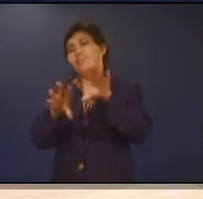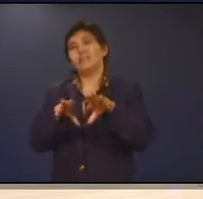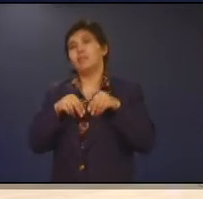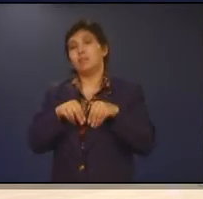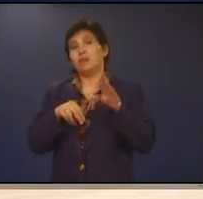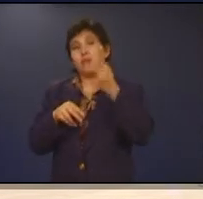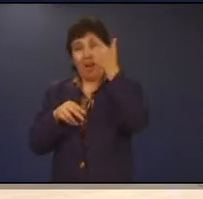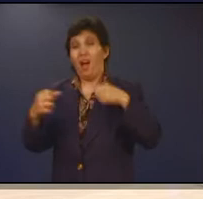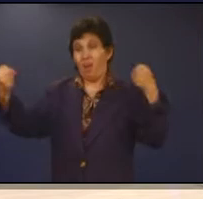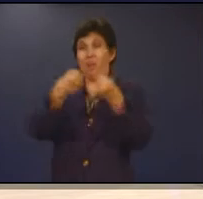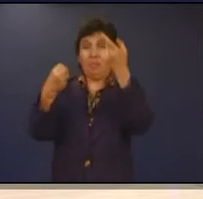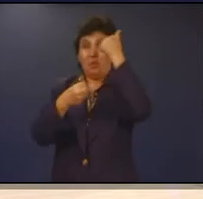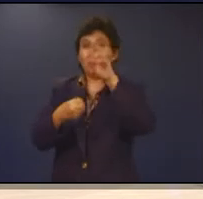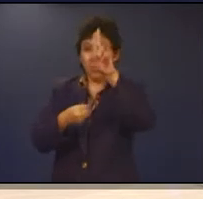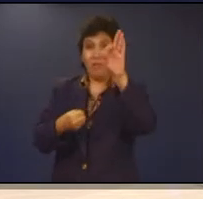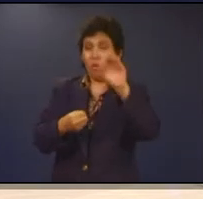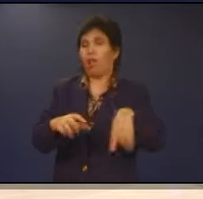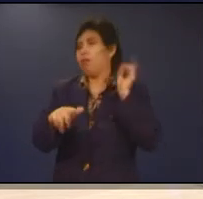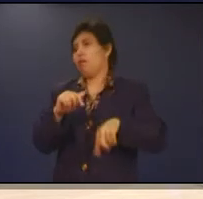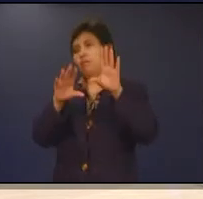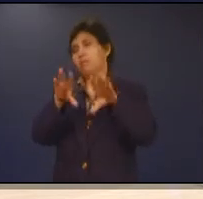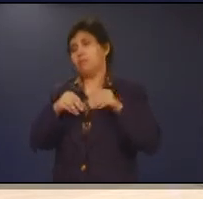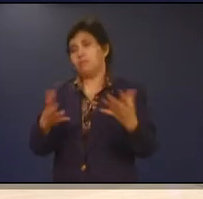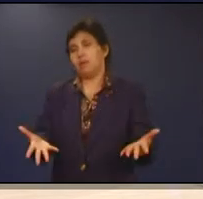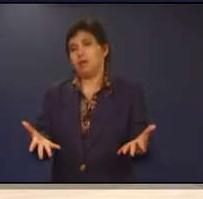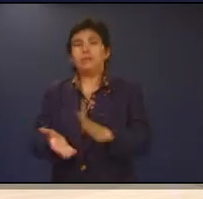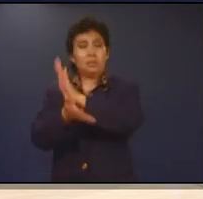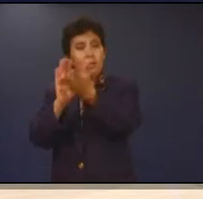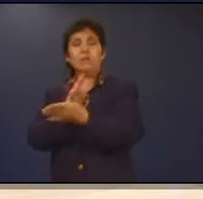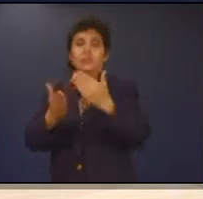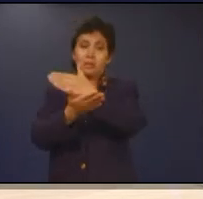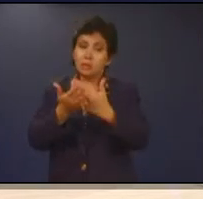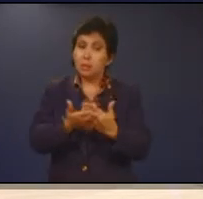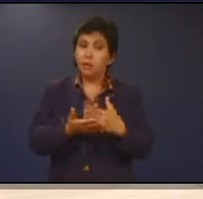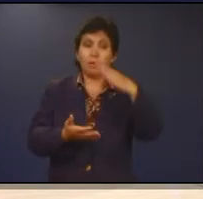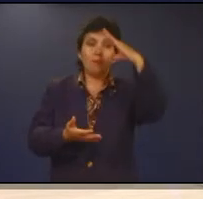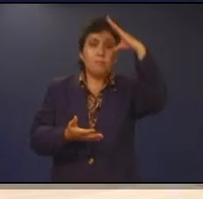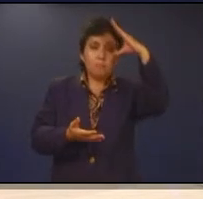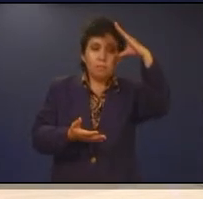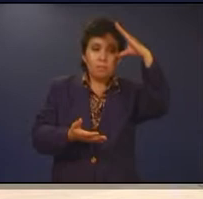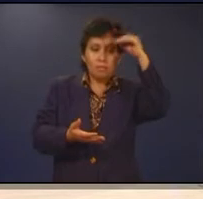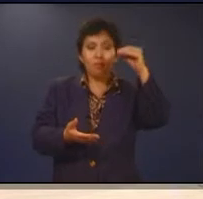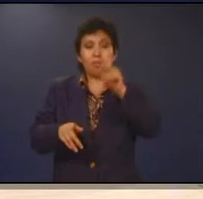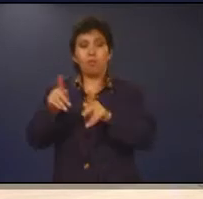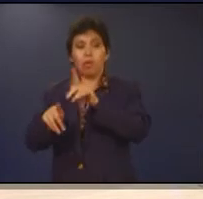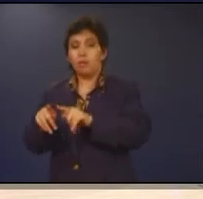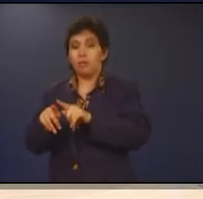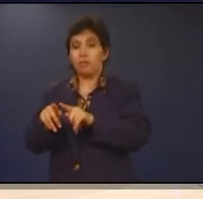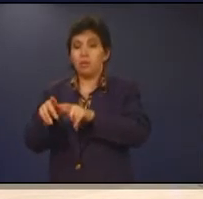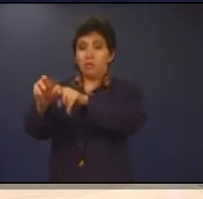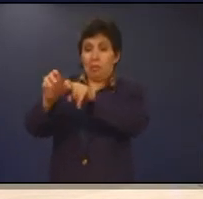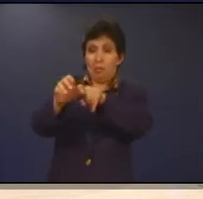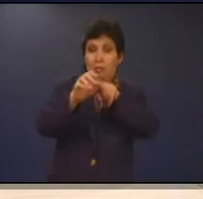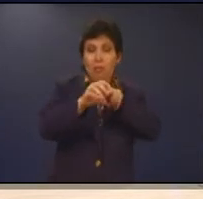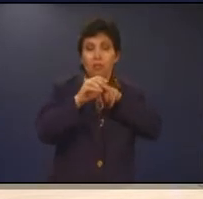hard for the society to accept that actually. Or there's a guy who has the ability to